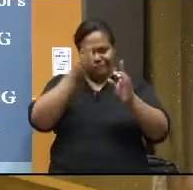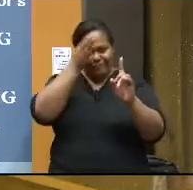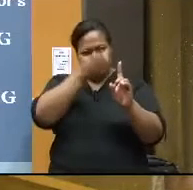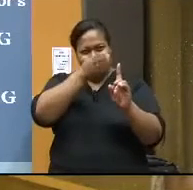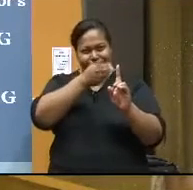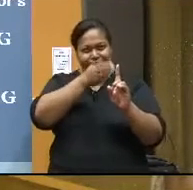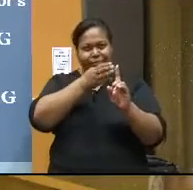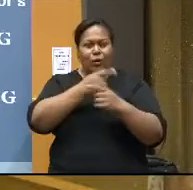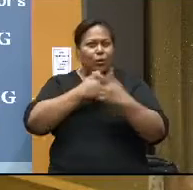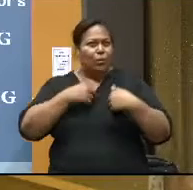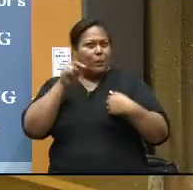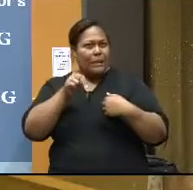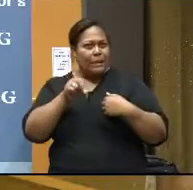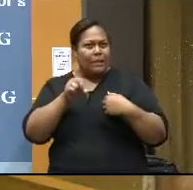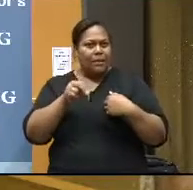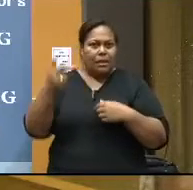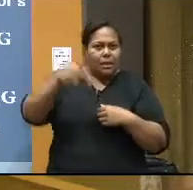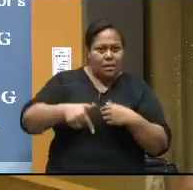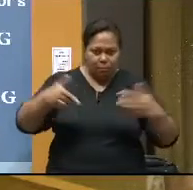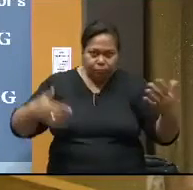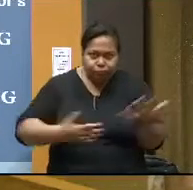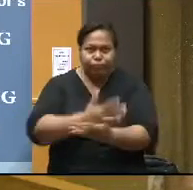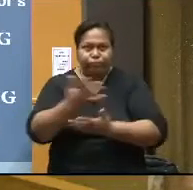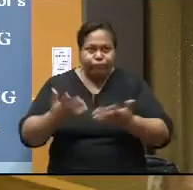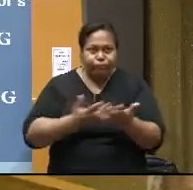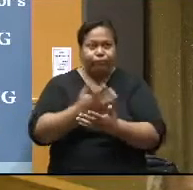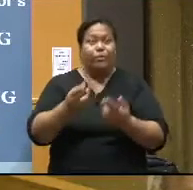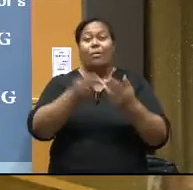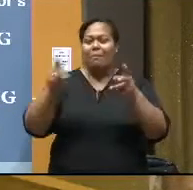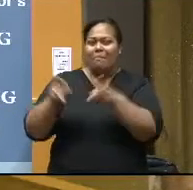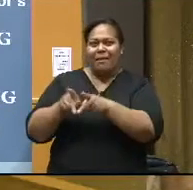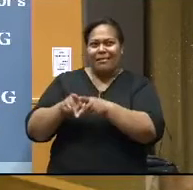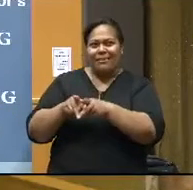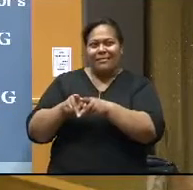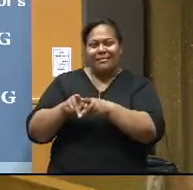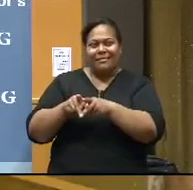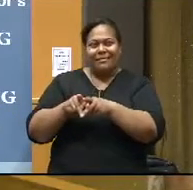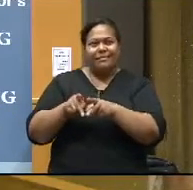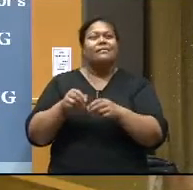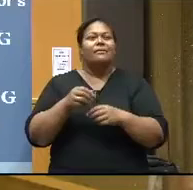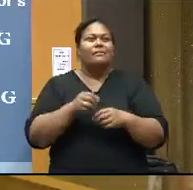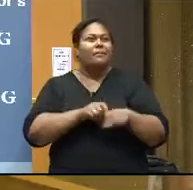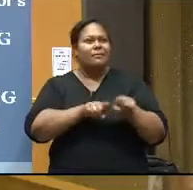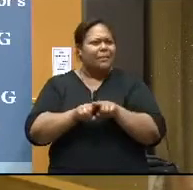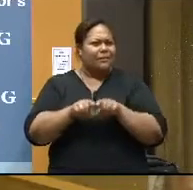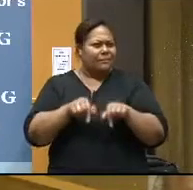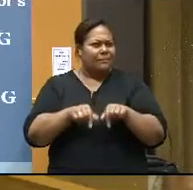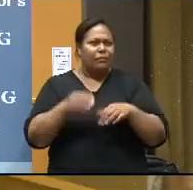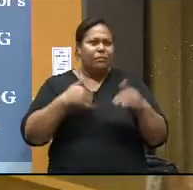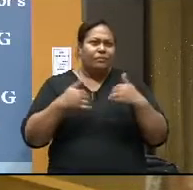needed an intensive dialogue among ourselves and our stakeholders regarding what this means for